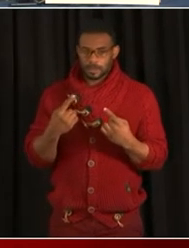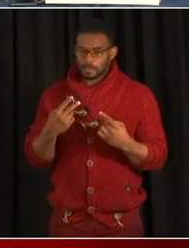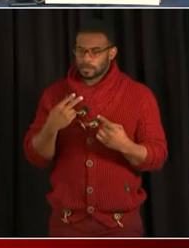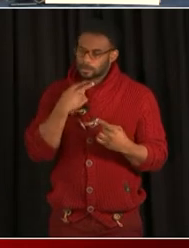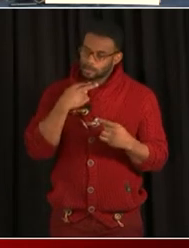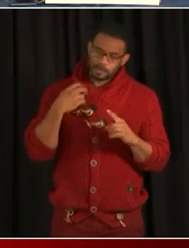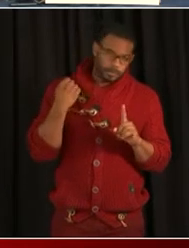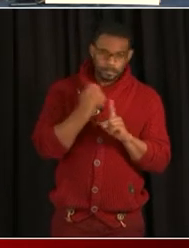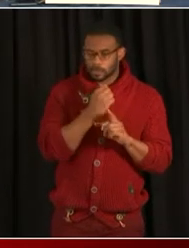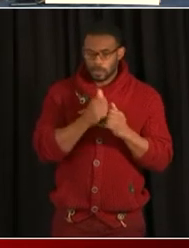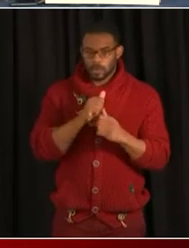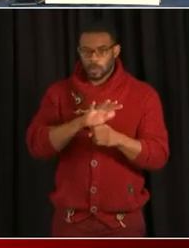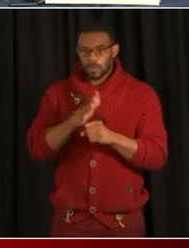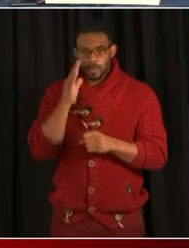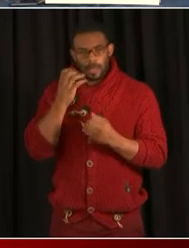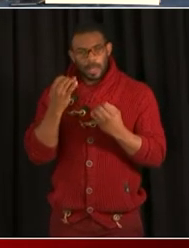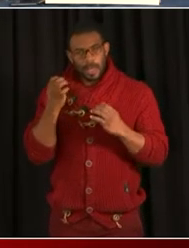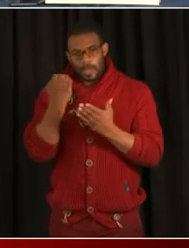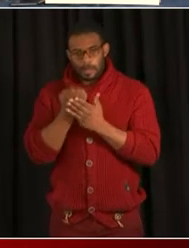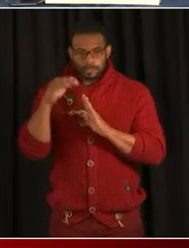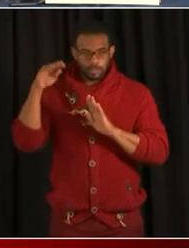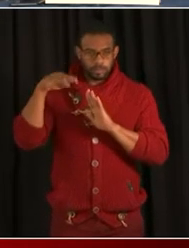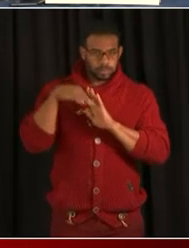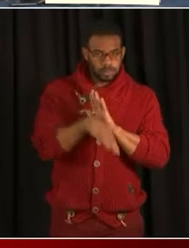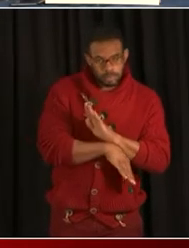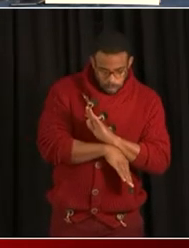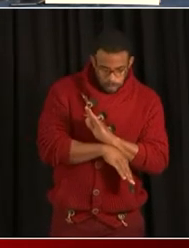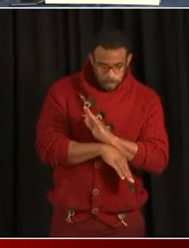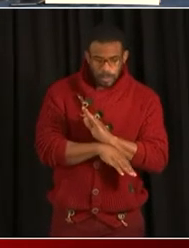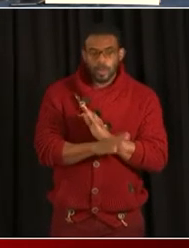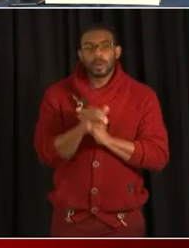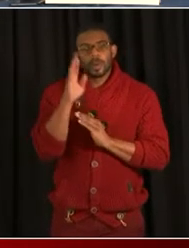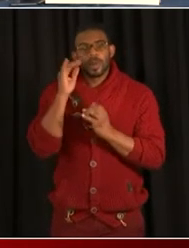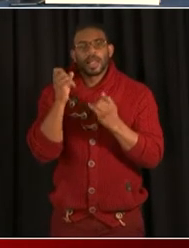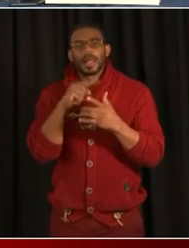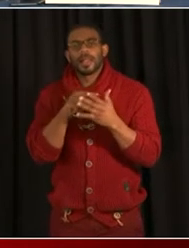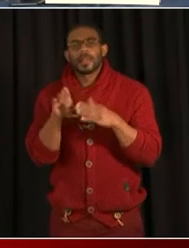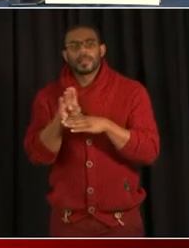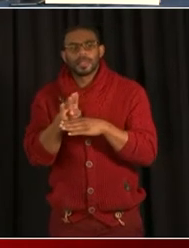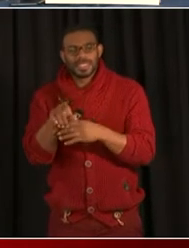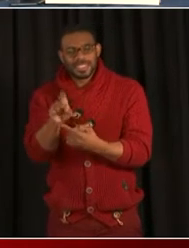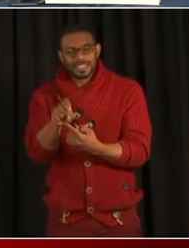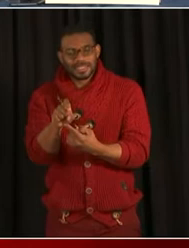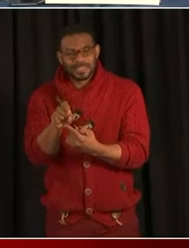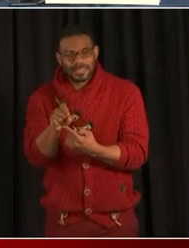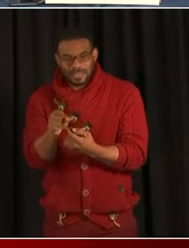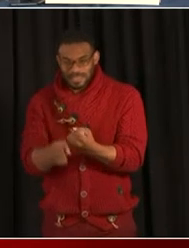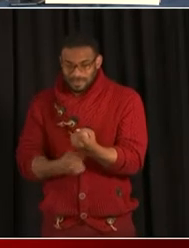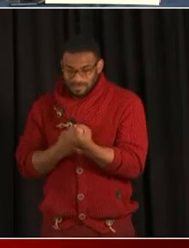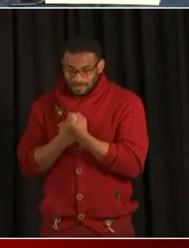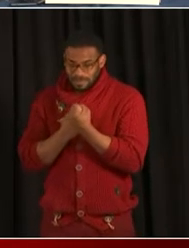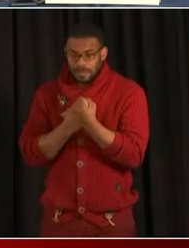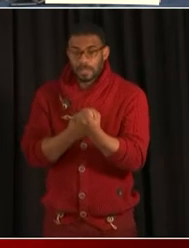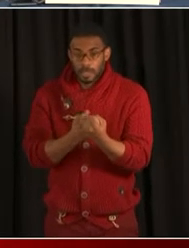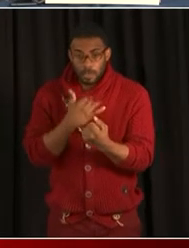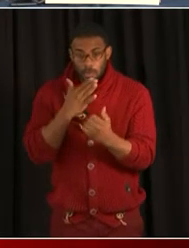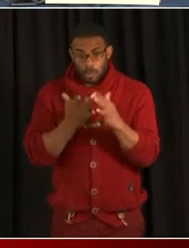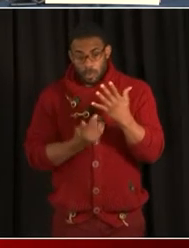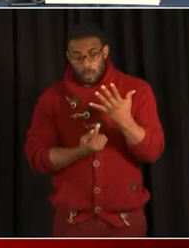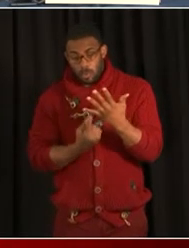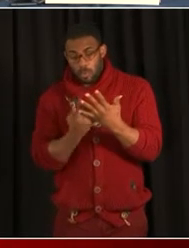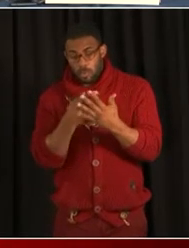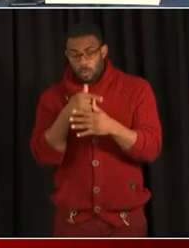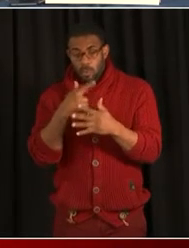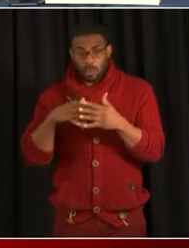with COVID as well and experiencing a lot of economic trauma. And we know that a lot of these businesses need significant help. So I'm going to run